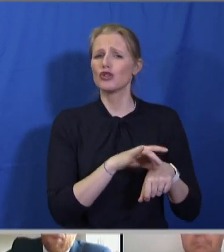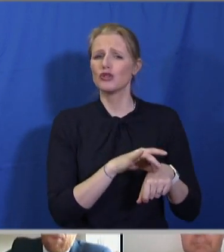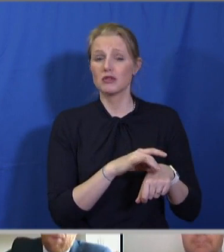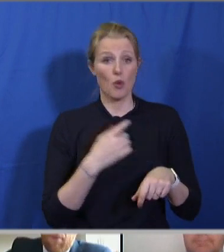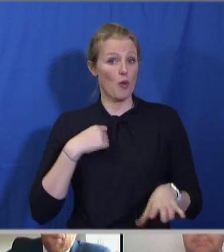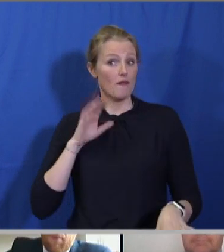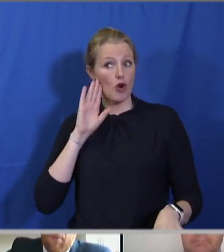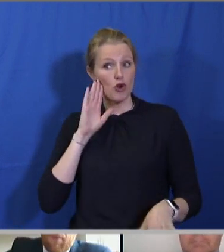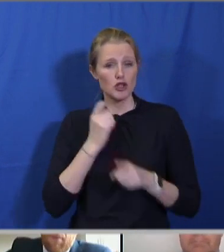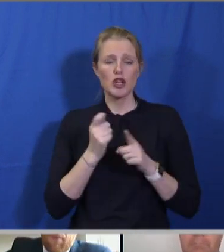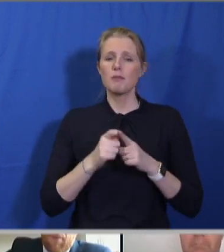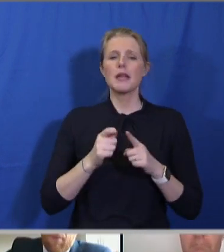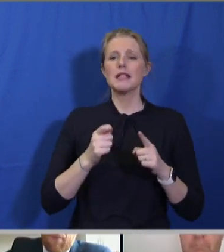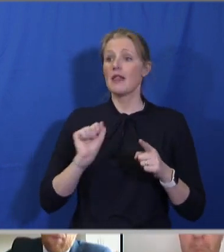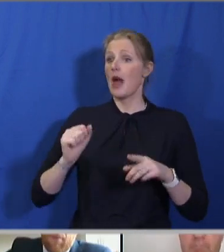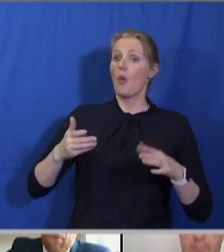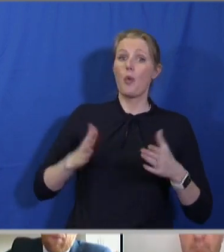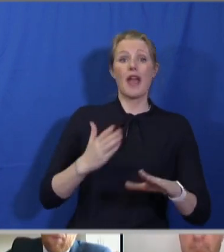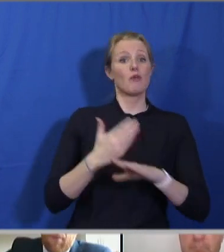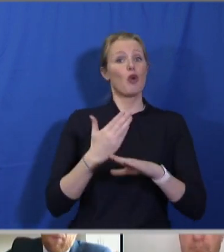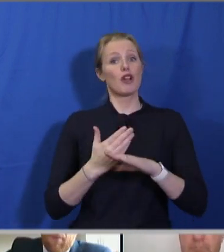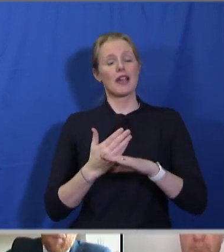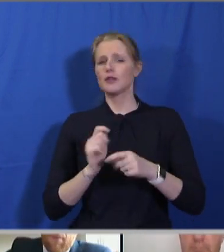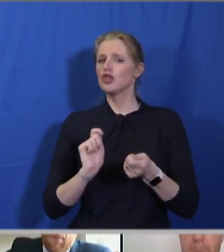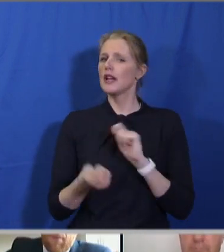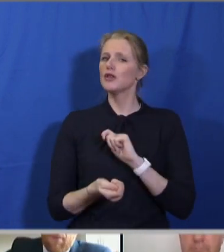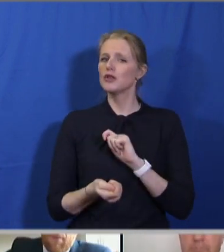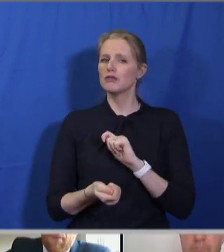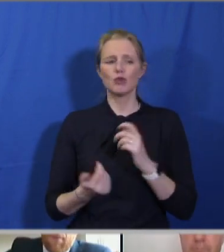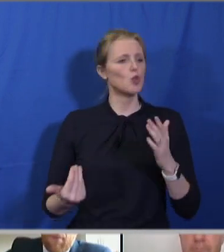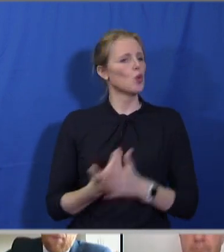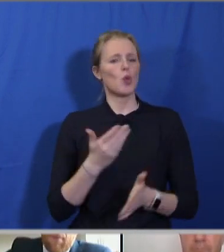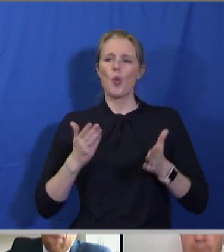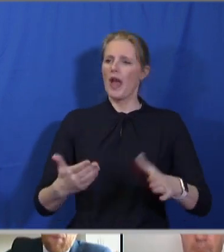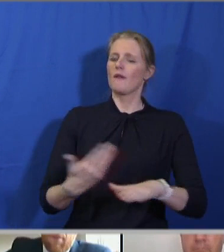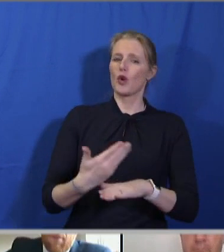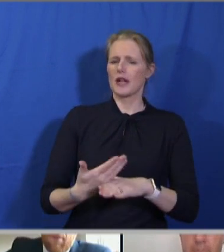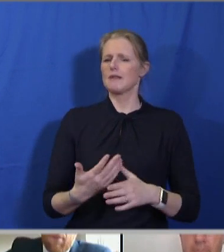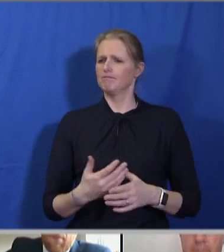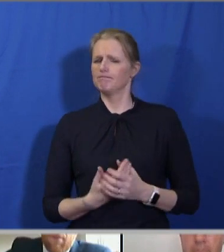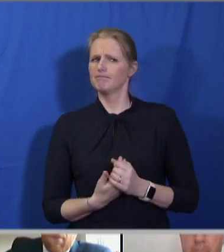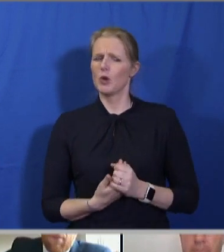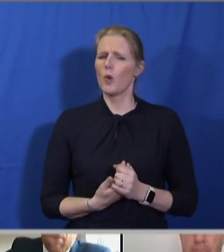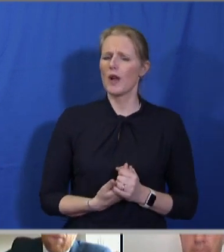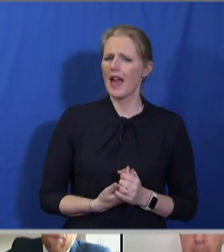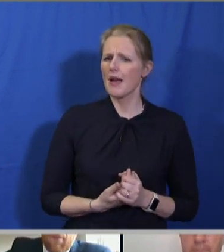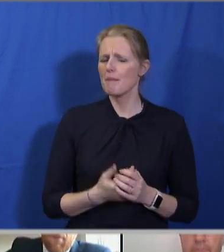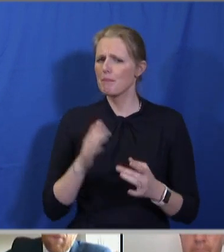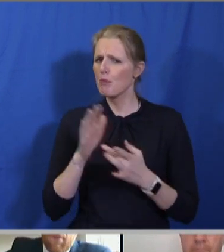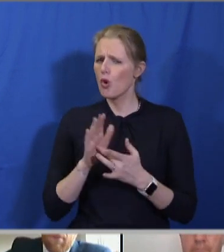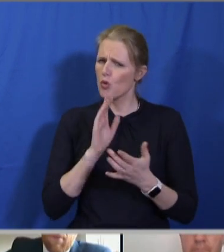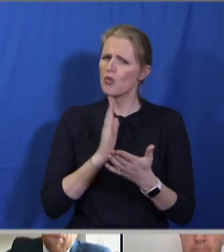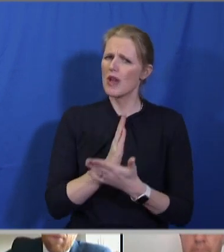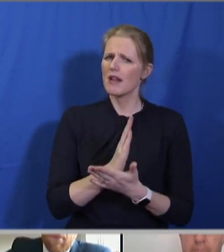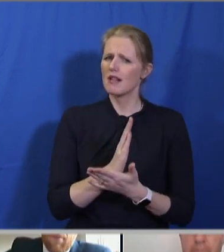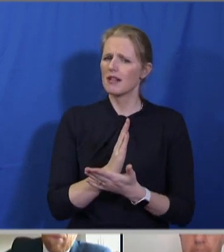working differently from the older generations of GPs, and that we really need to be real about this and understand that we need much